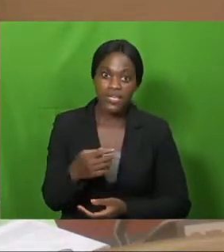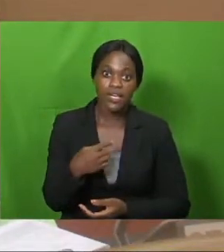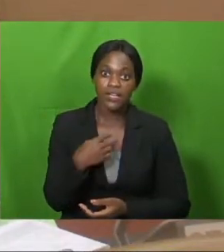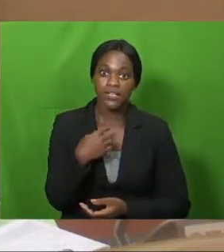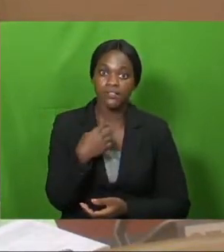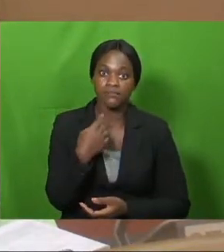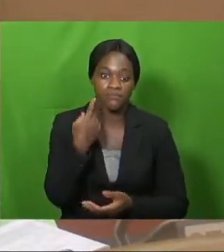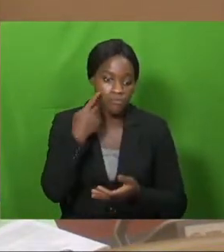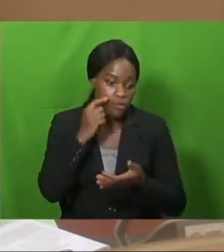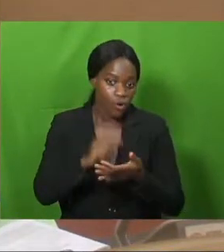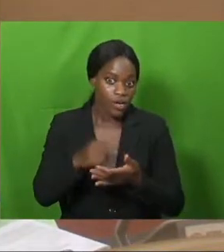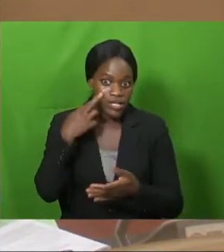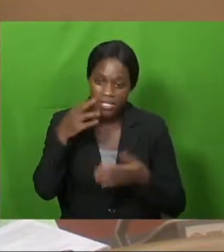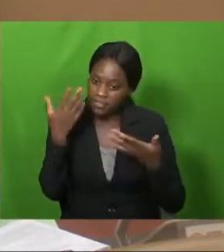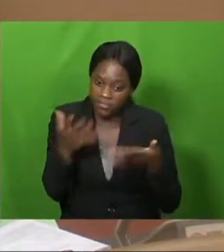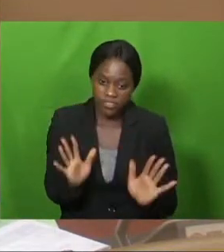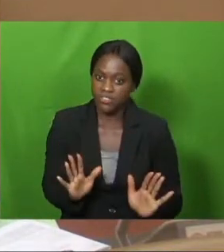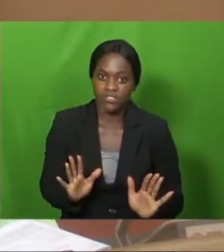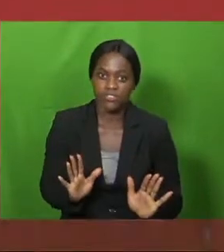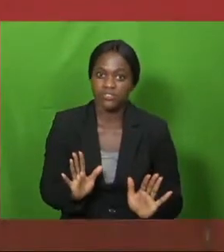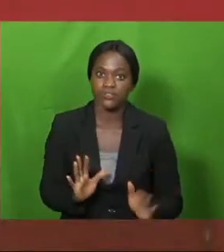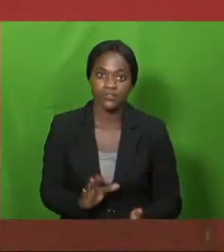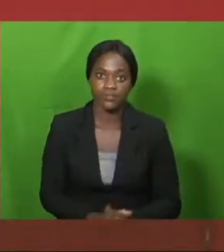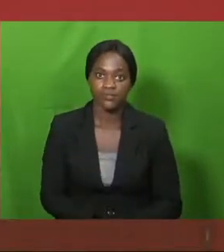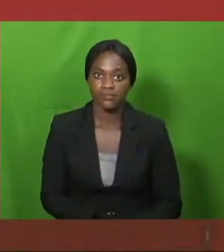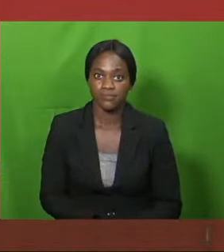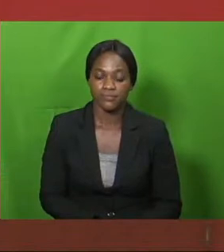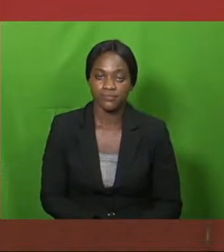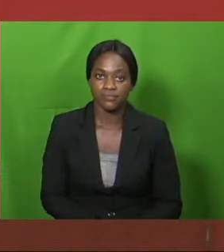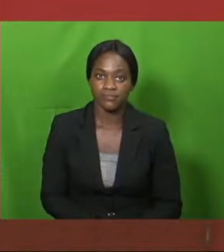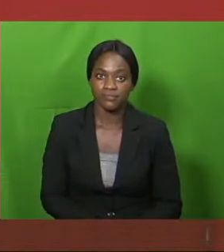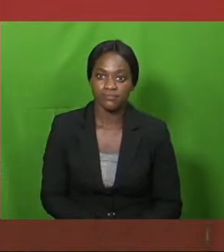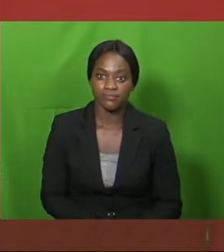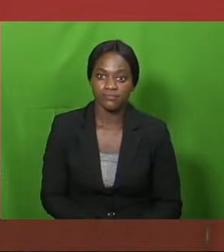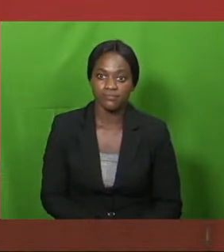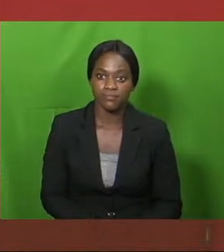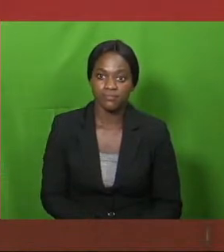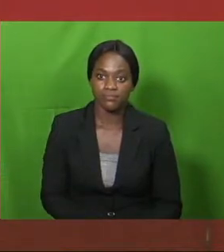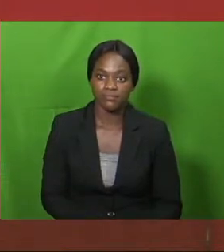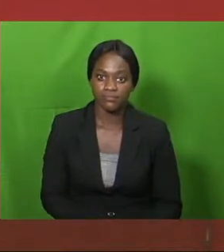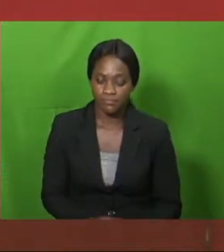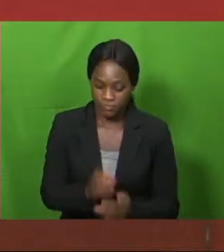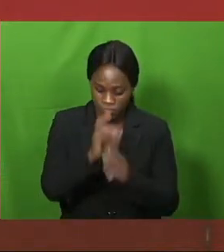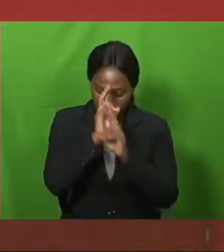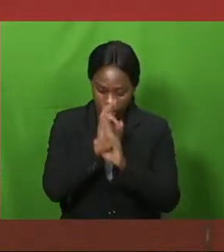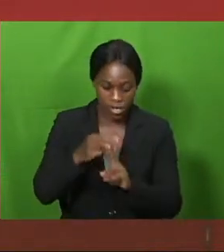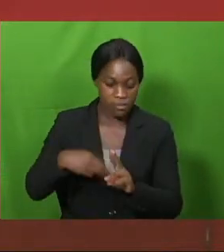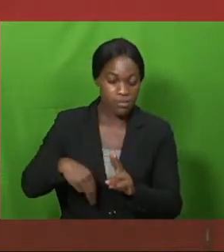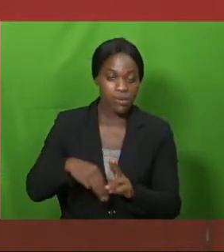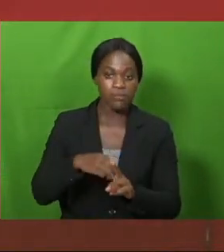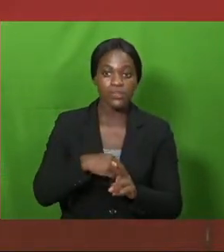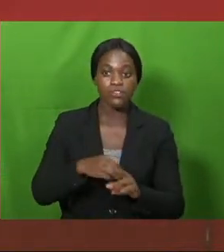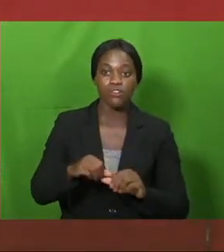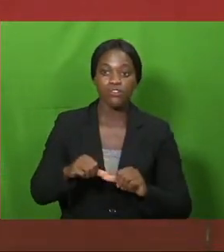that's Very well. So, honorable members, we turn to page.